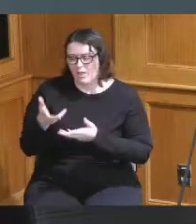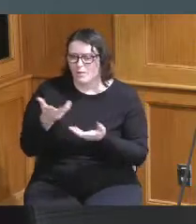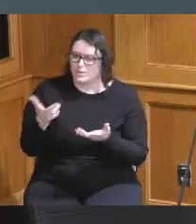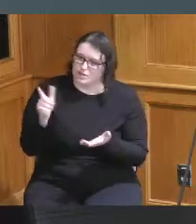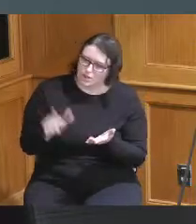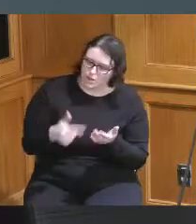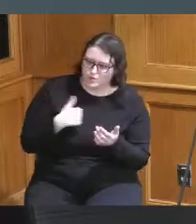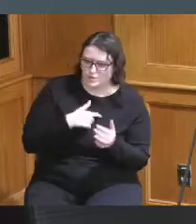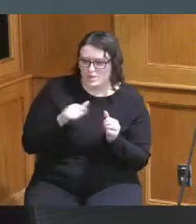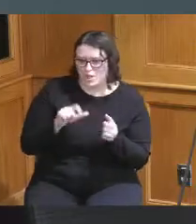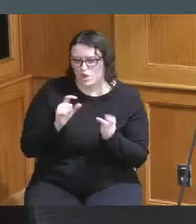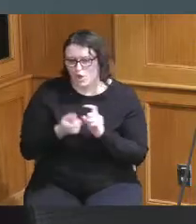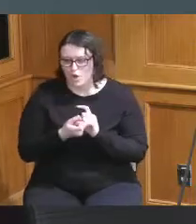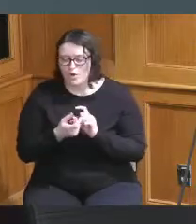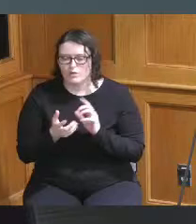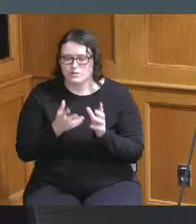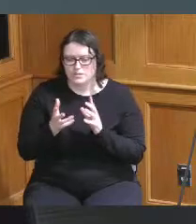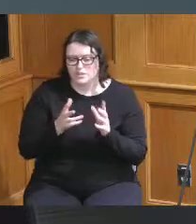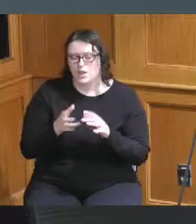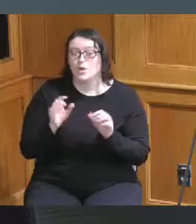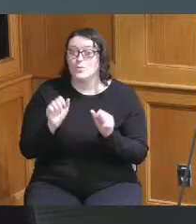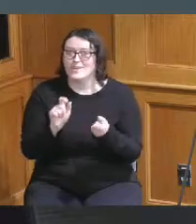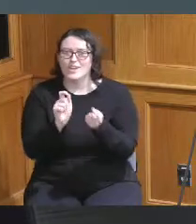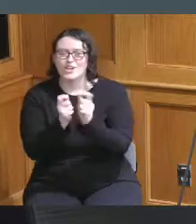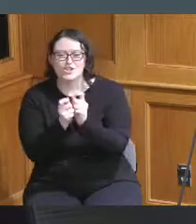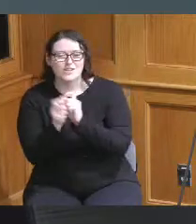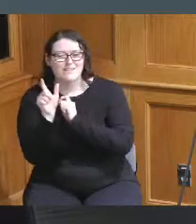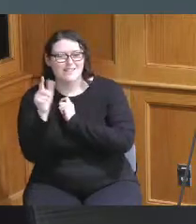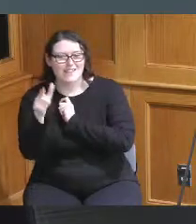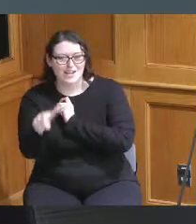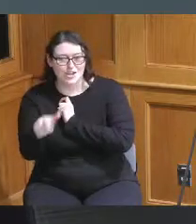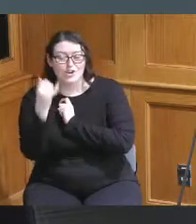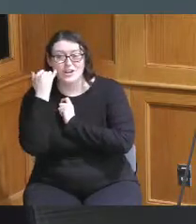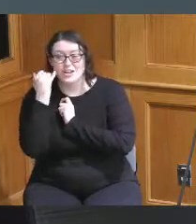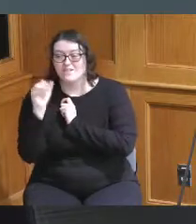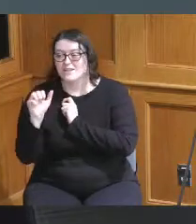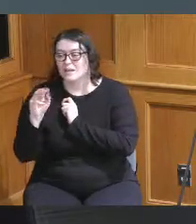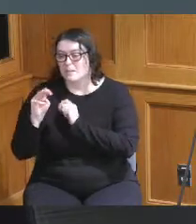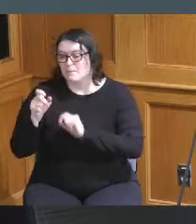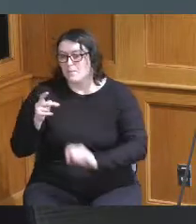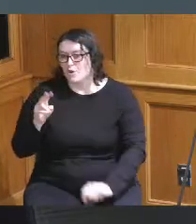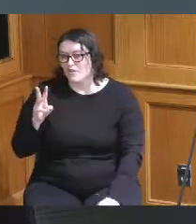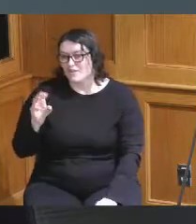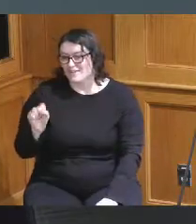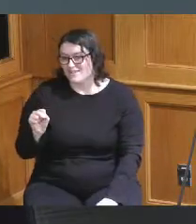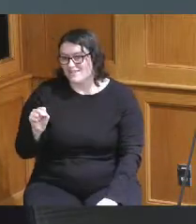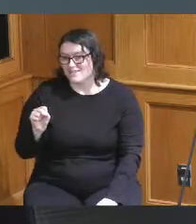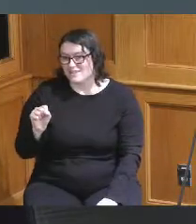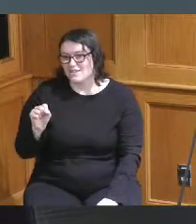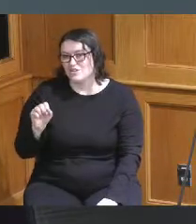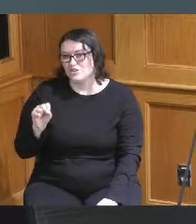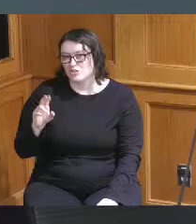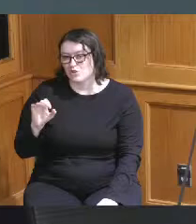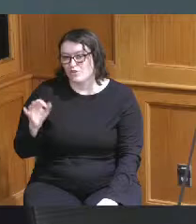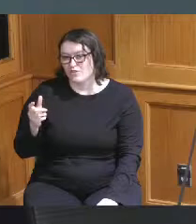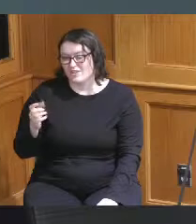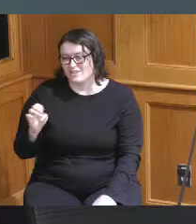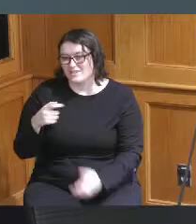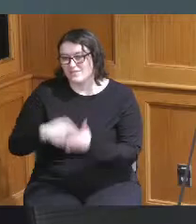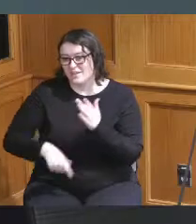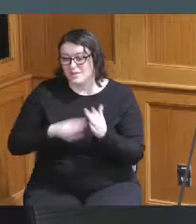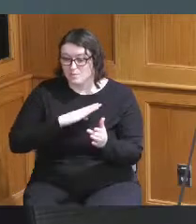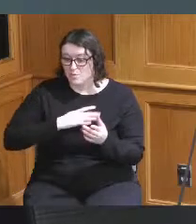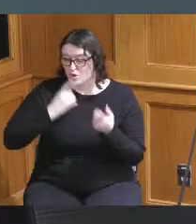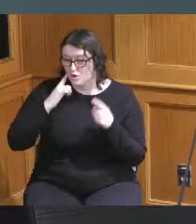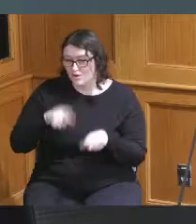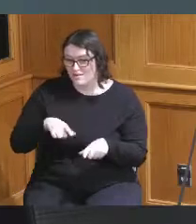always adjust if the impervious fee turns out that the board agrees with it. I think we